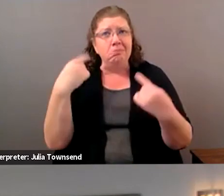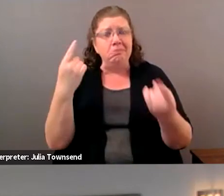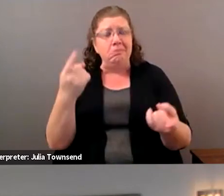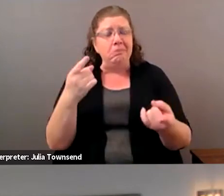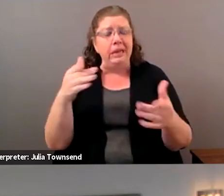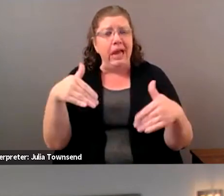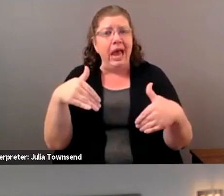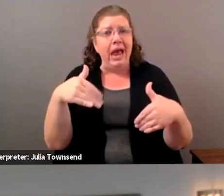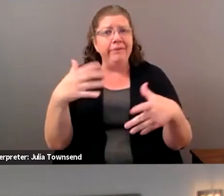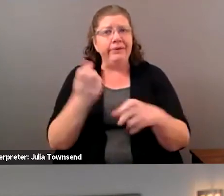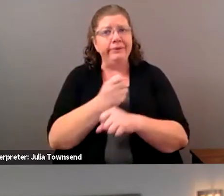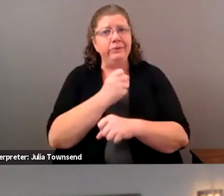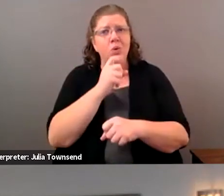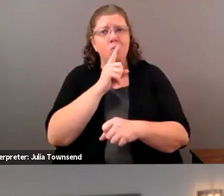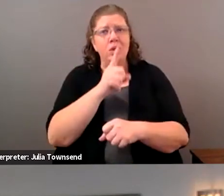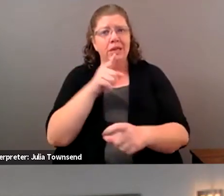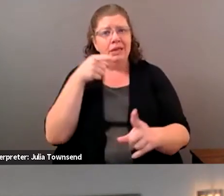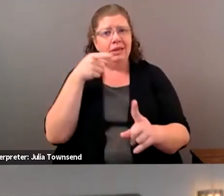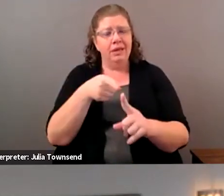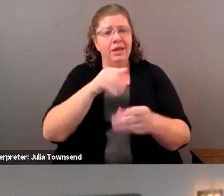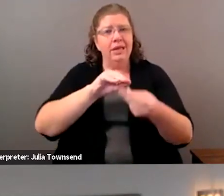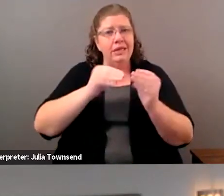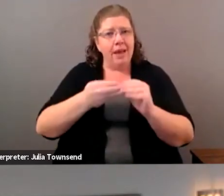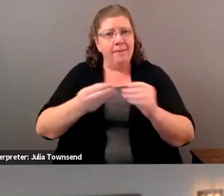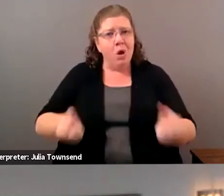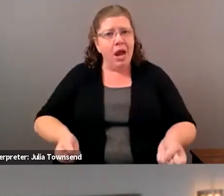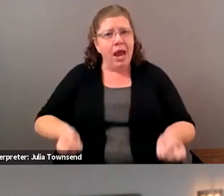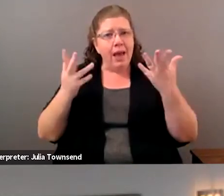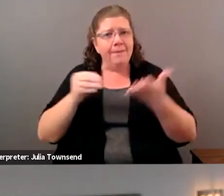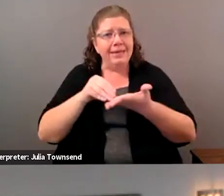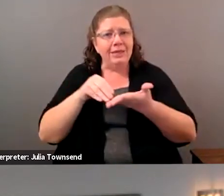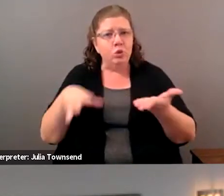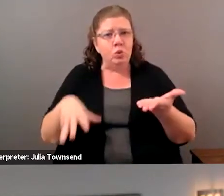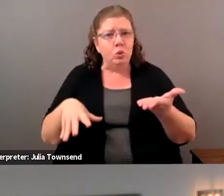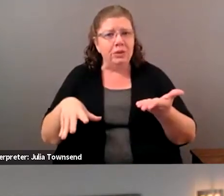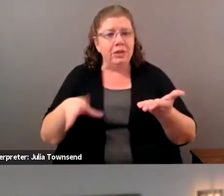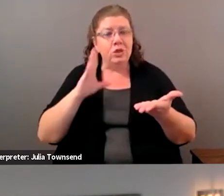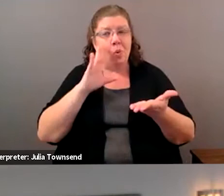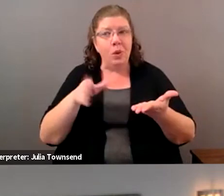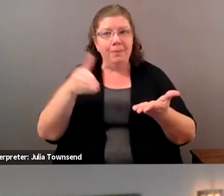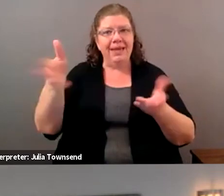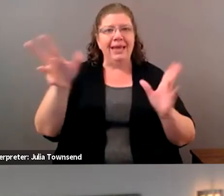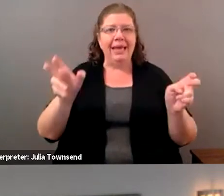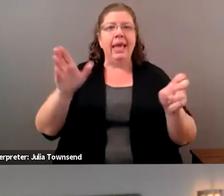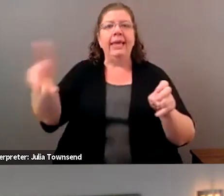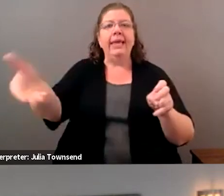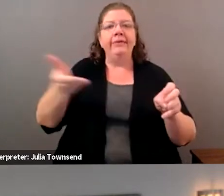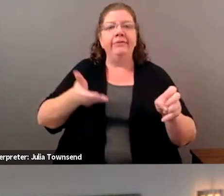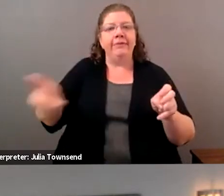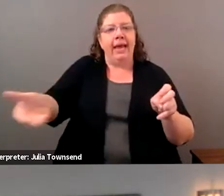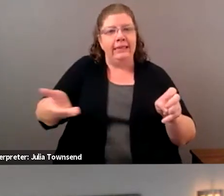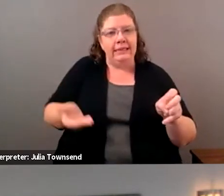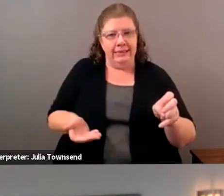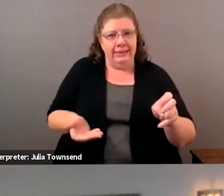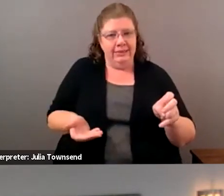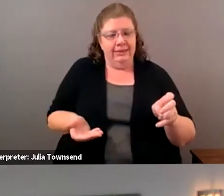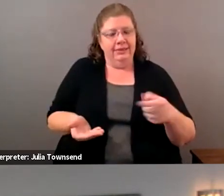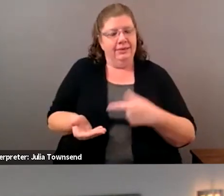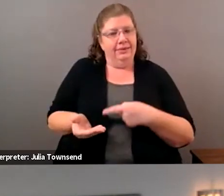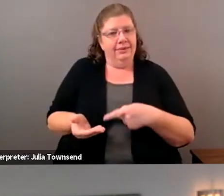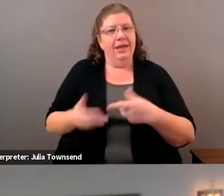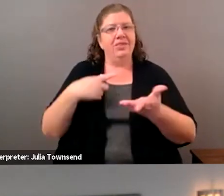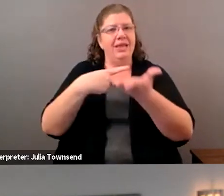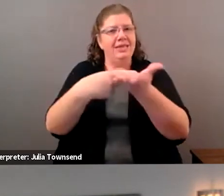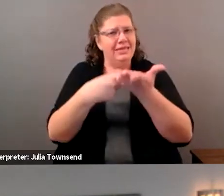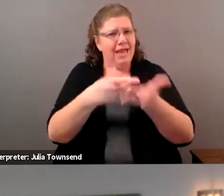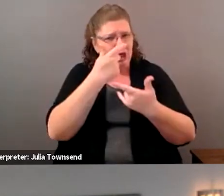an actual number of how many students will be invited. And I think that, the discussion is interesting,